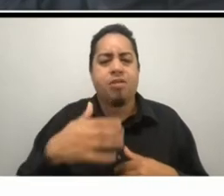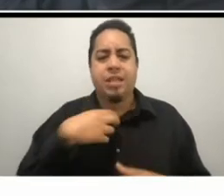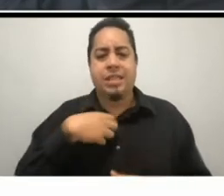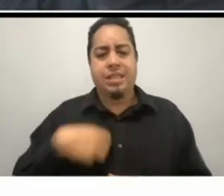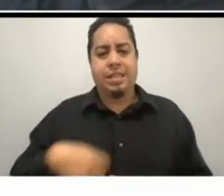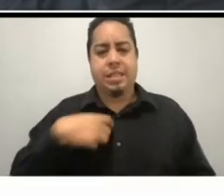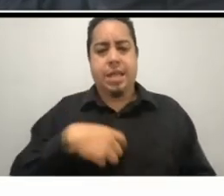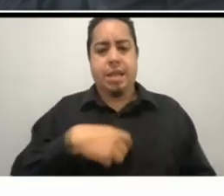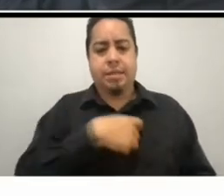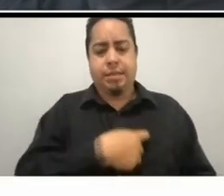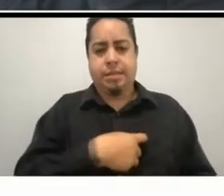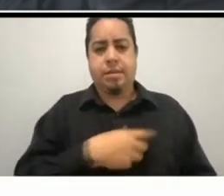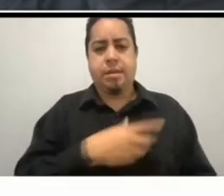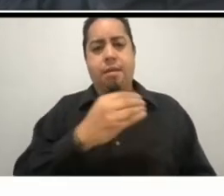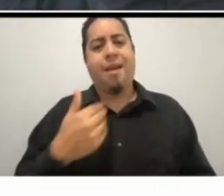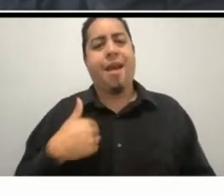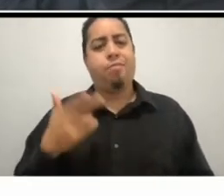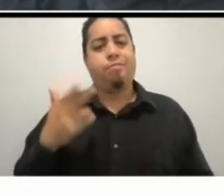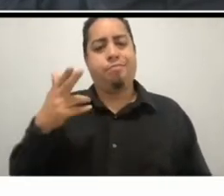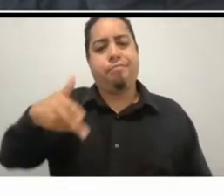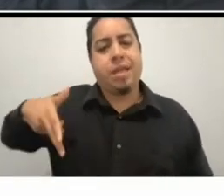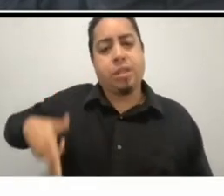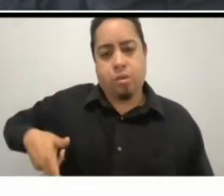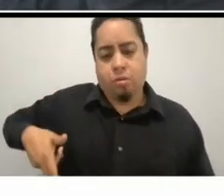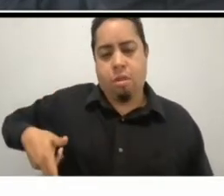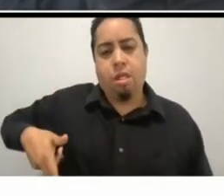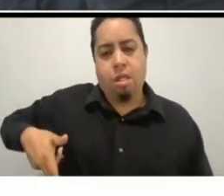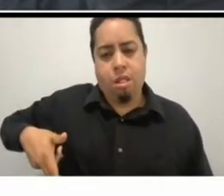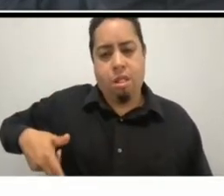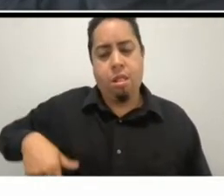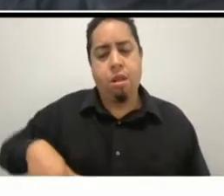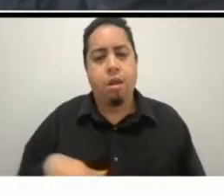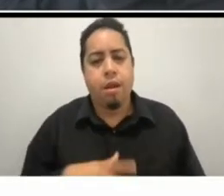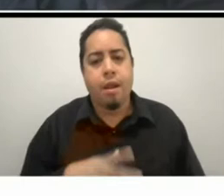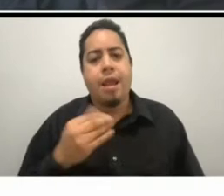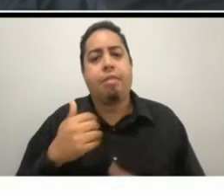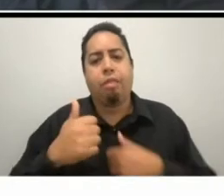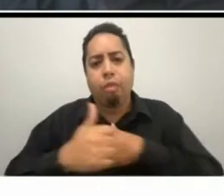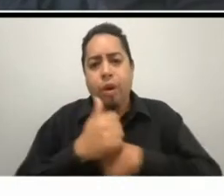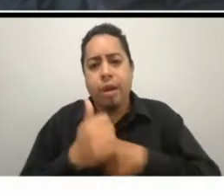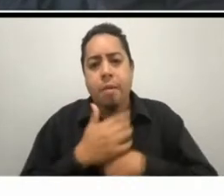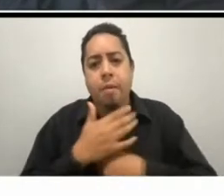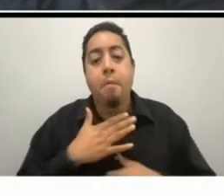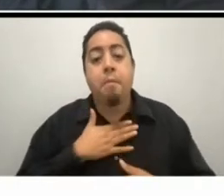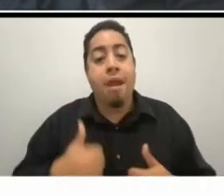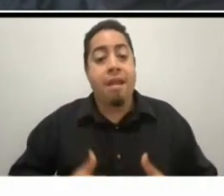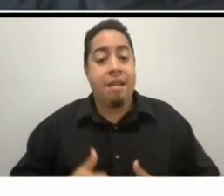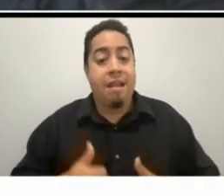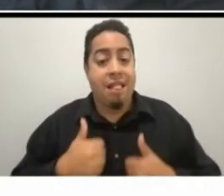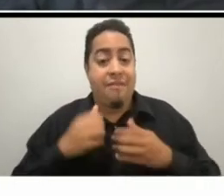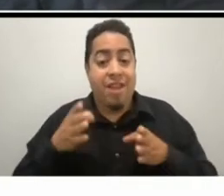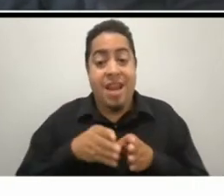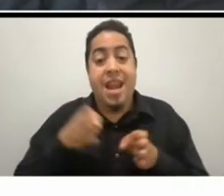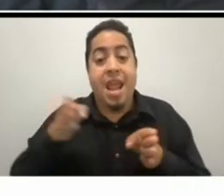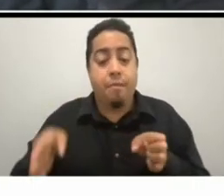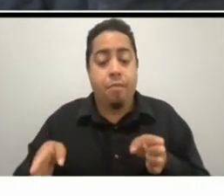pistol and was threatening my neighbor, not with the pistol, but just